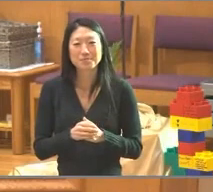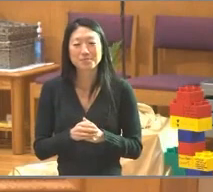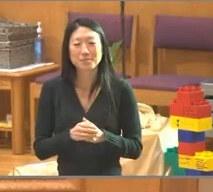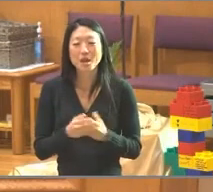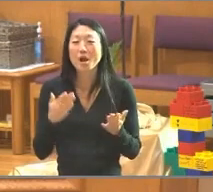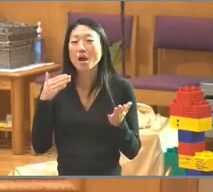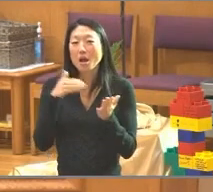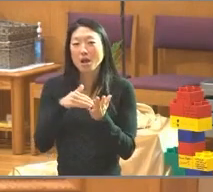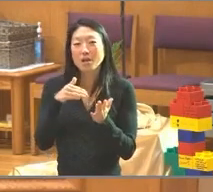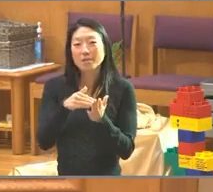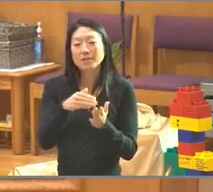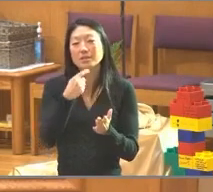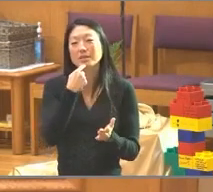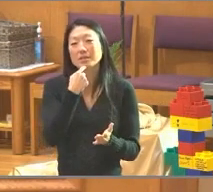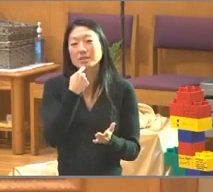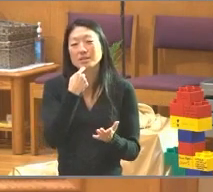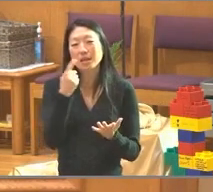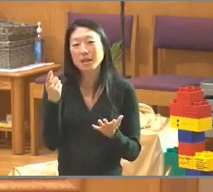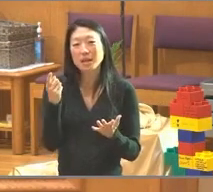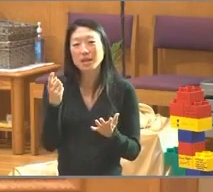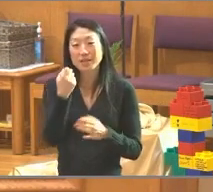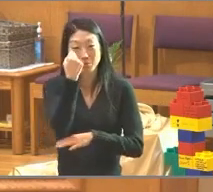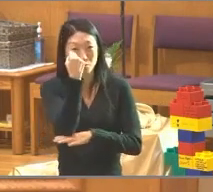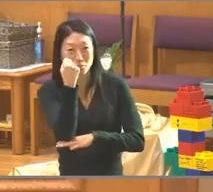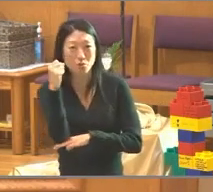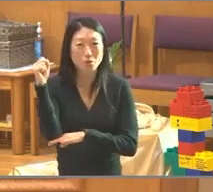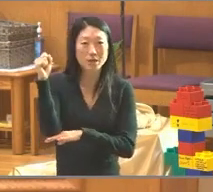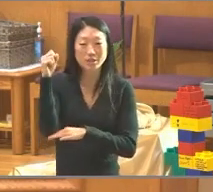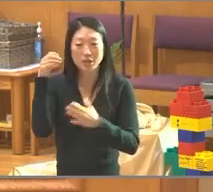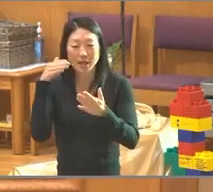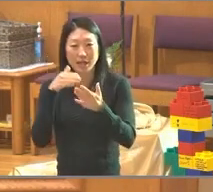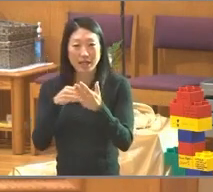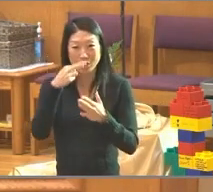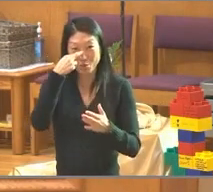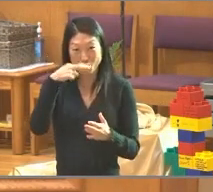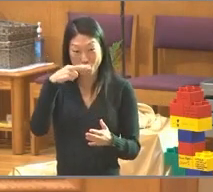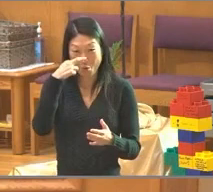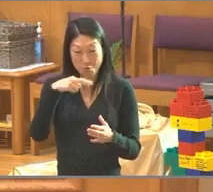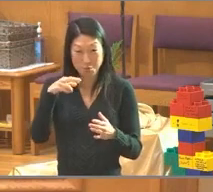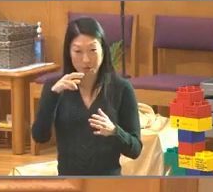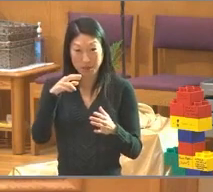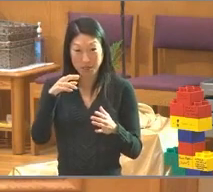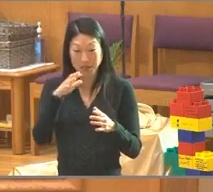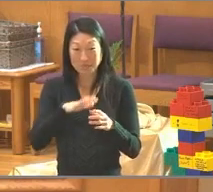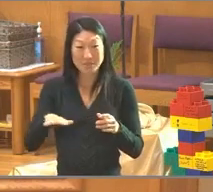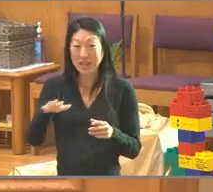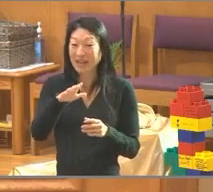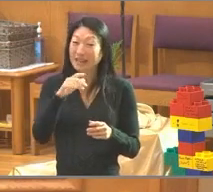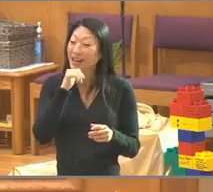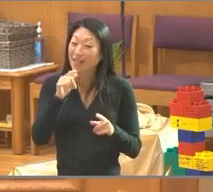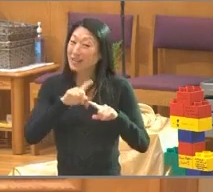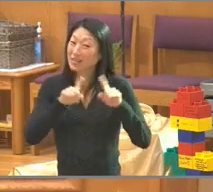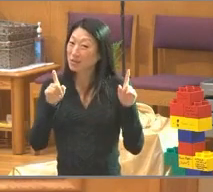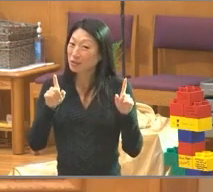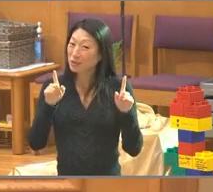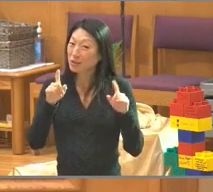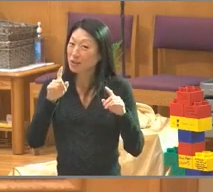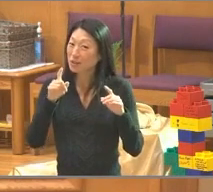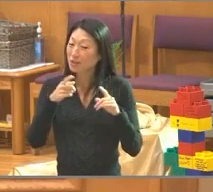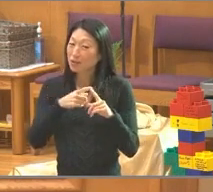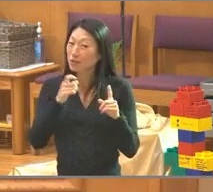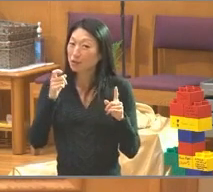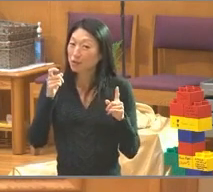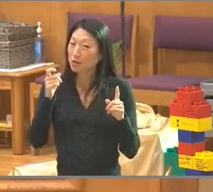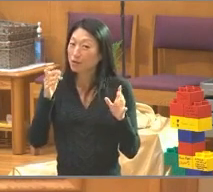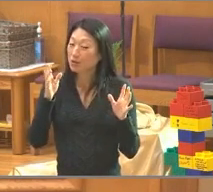It's often said that these protesters were against the Roman Empire, not that different from Jesus. They also